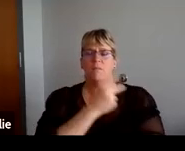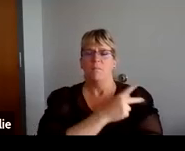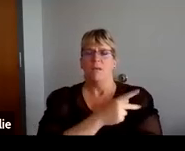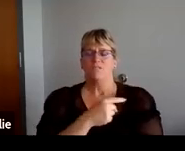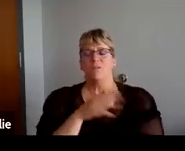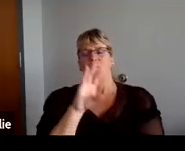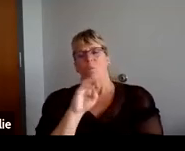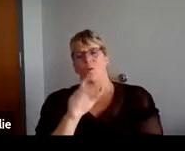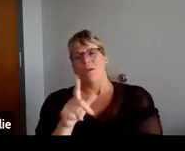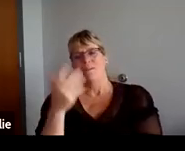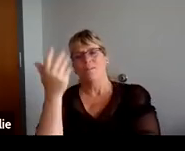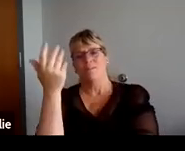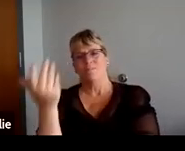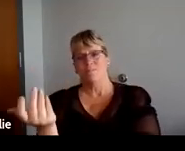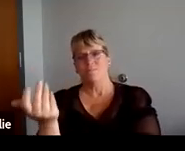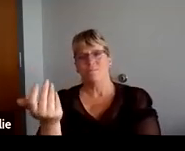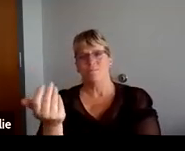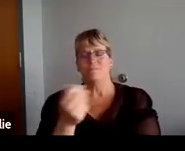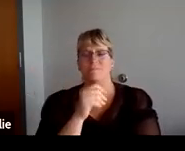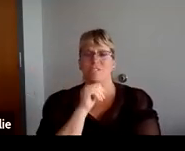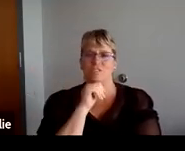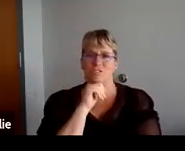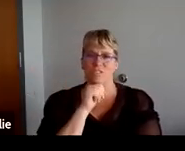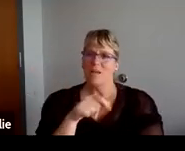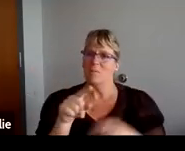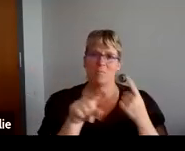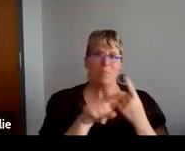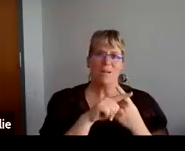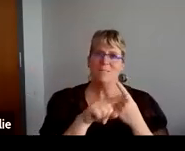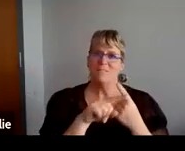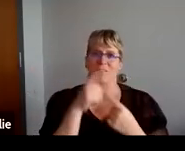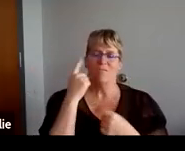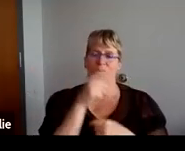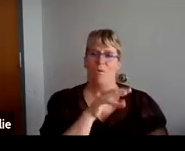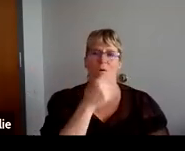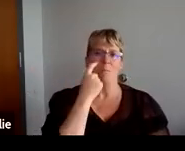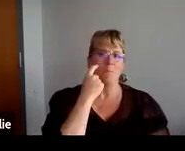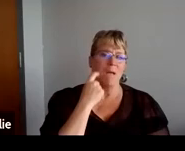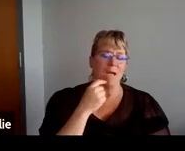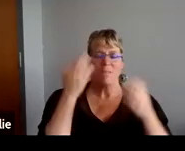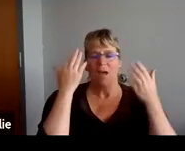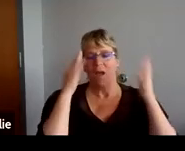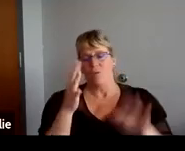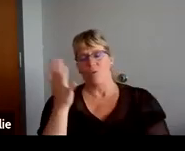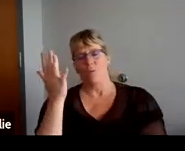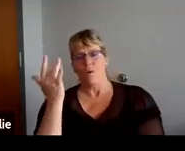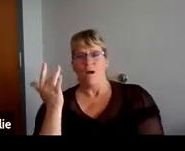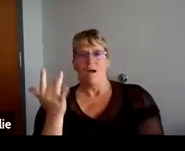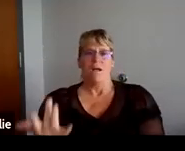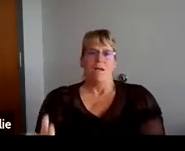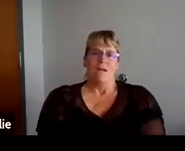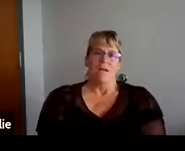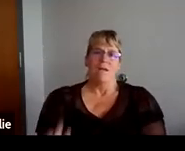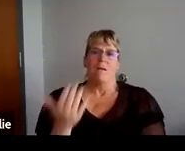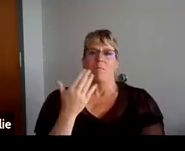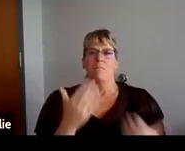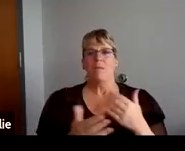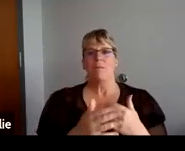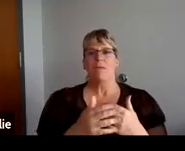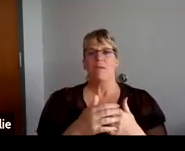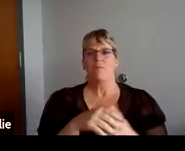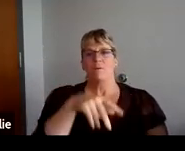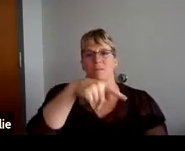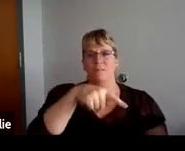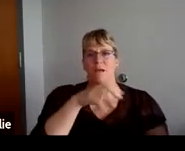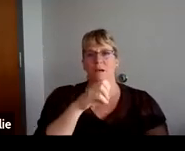know what? It shouldn't be positive for methadone. I don't know why. Maybe it was the poppy bagel I ate.